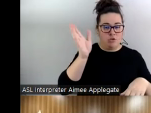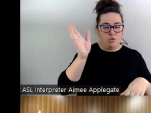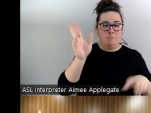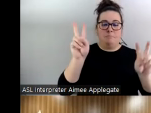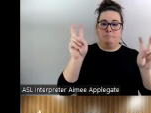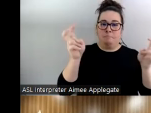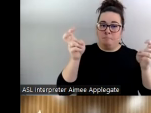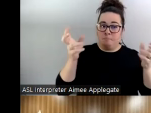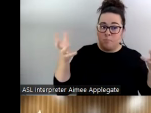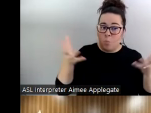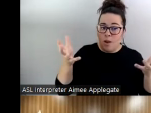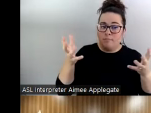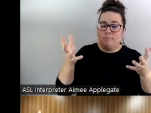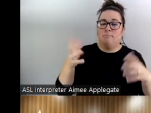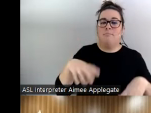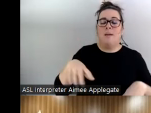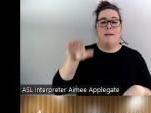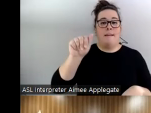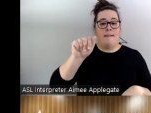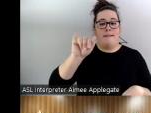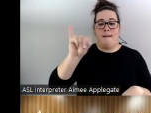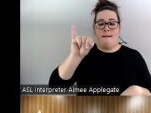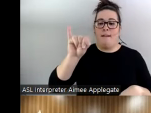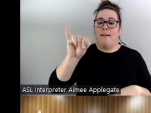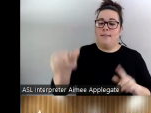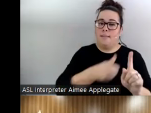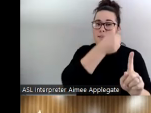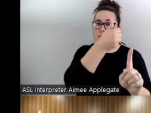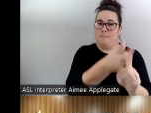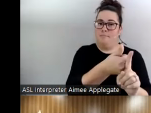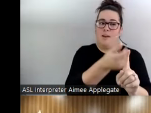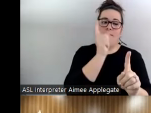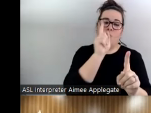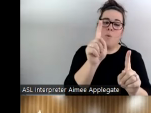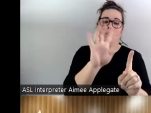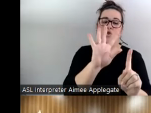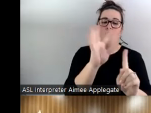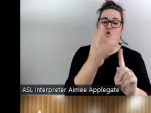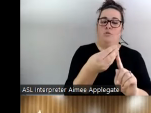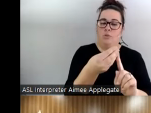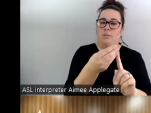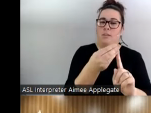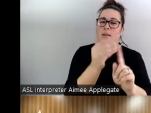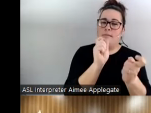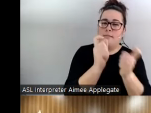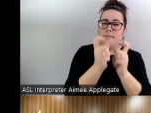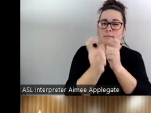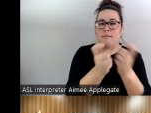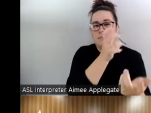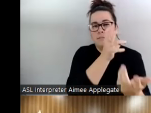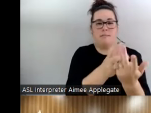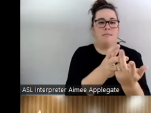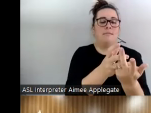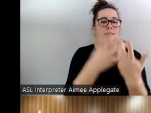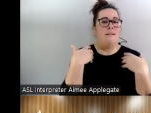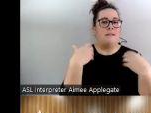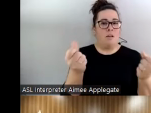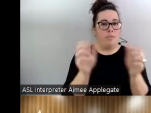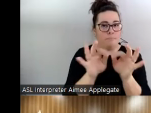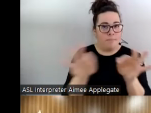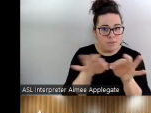presentations entitled The Impact of Artificial Intelligence on Culturally Tailored Health Messaging. And it's going to be presented by